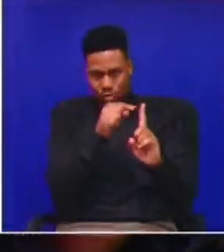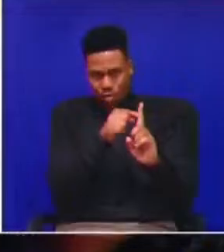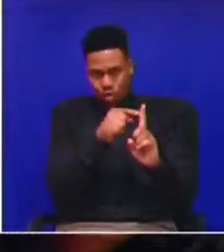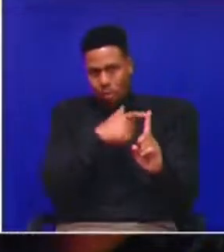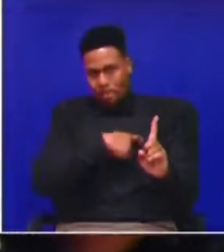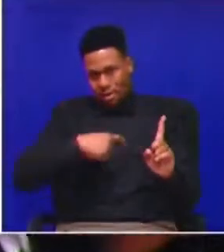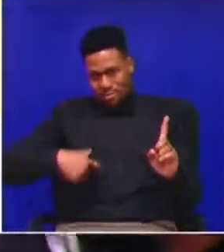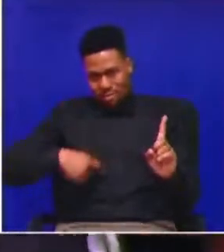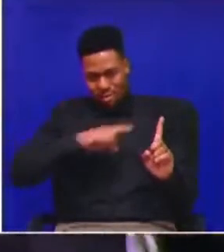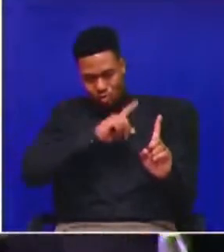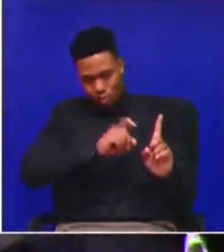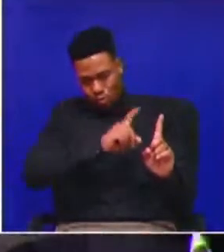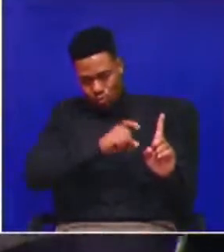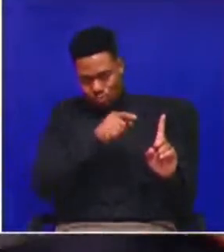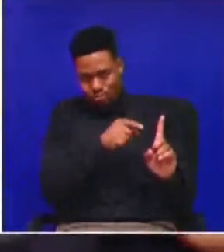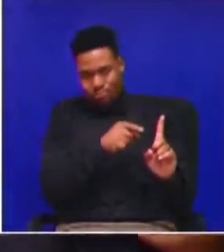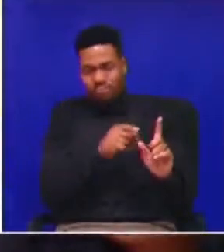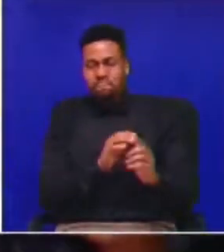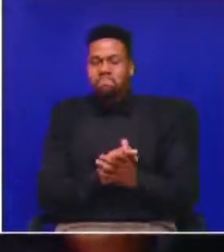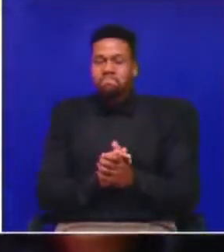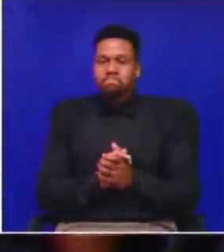Order.